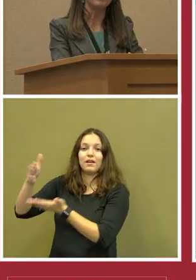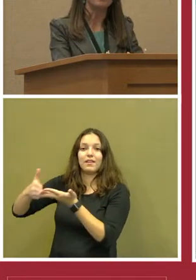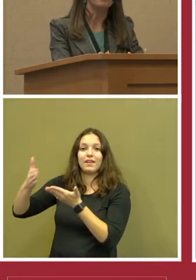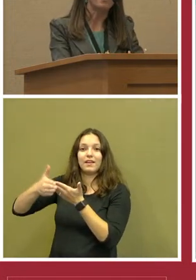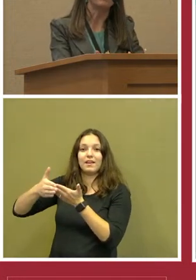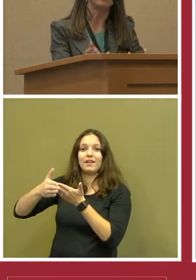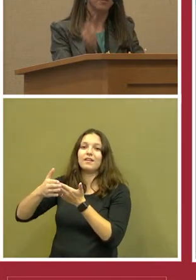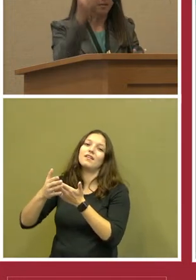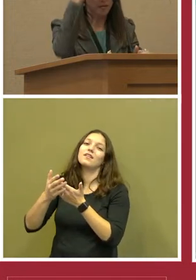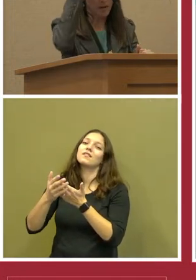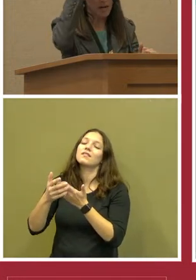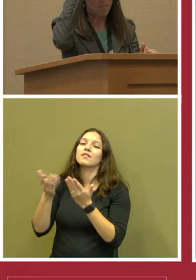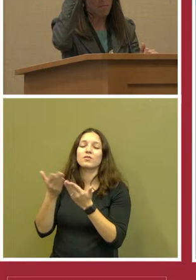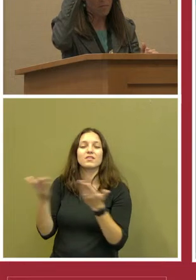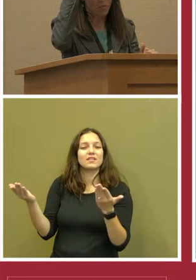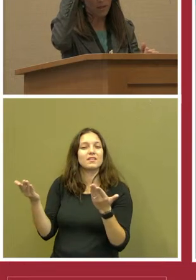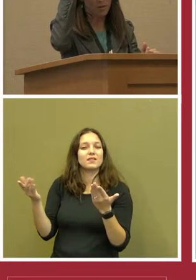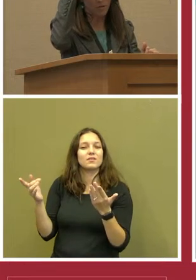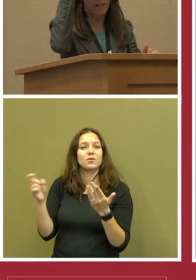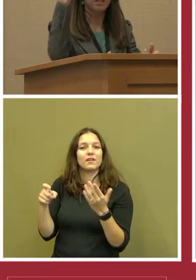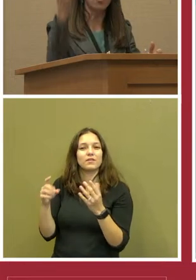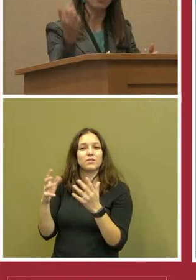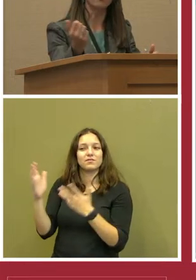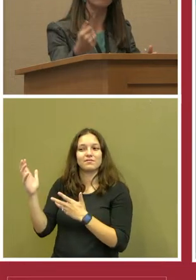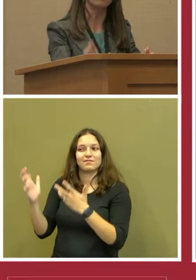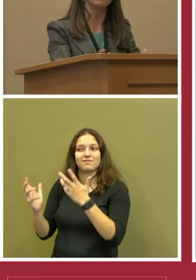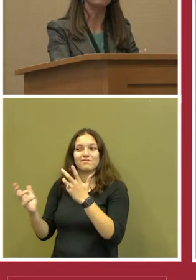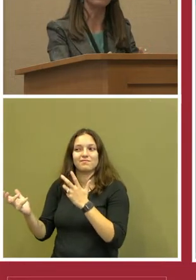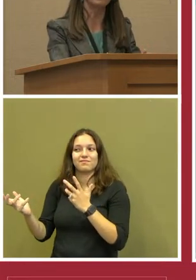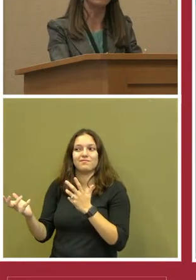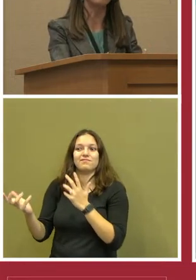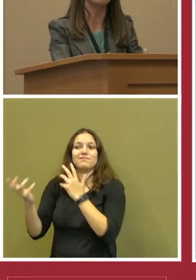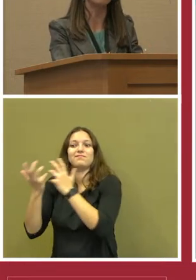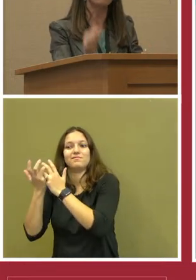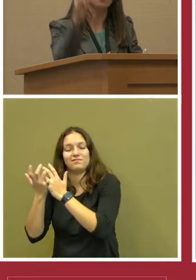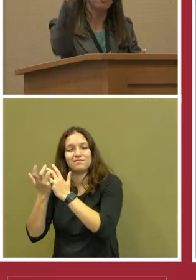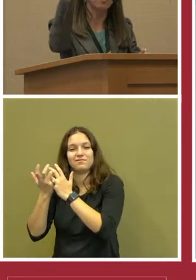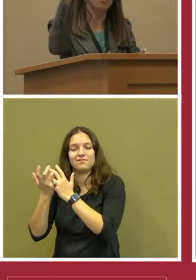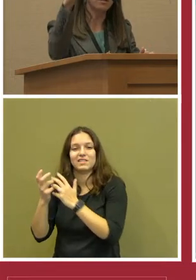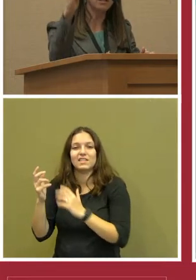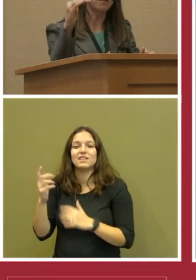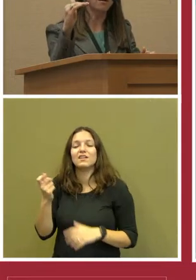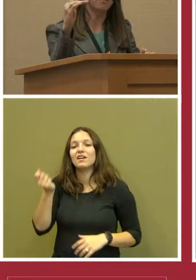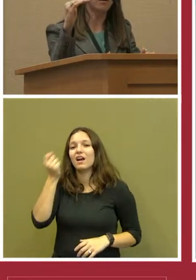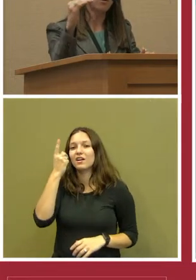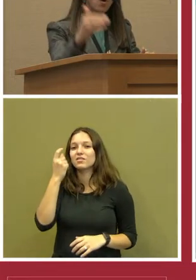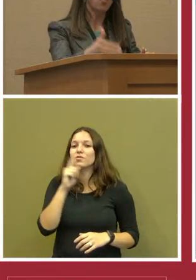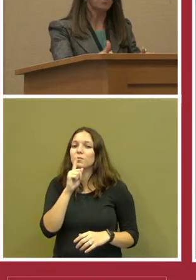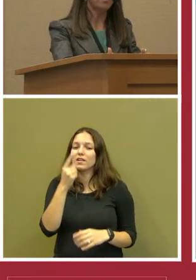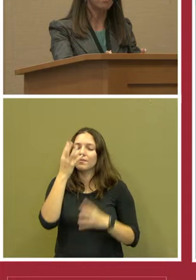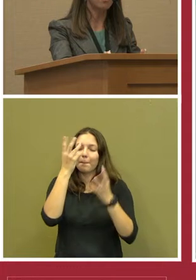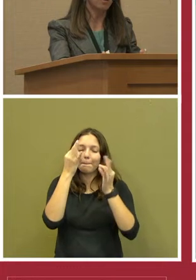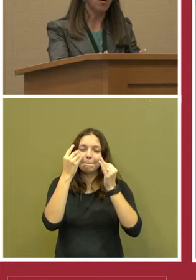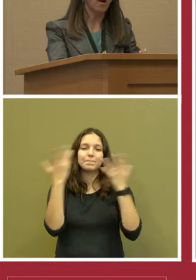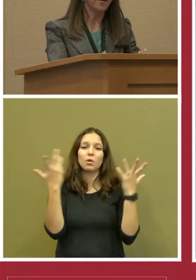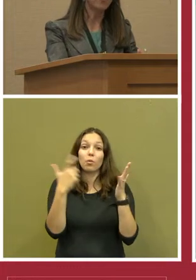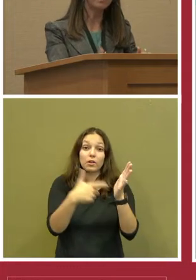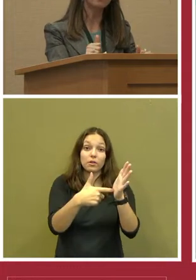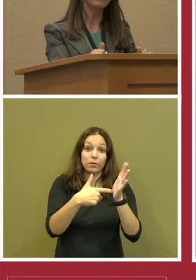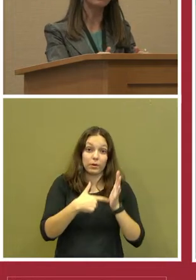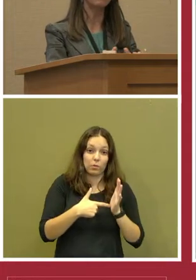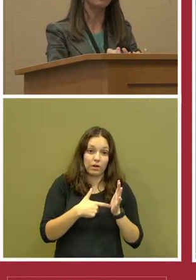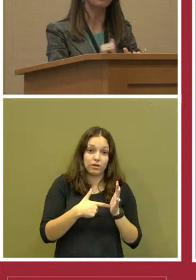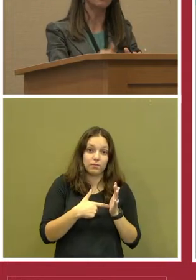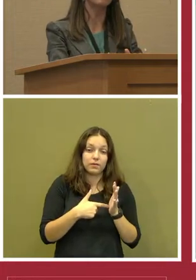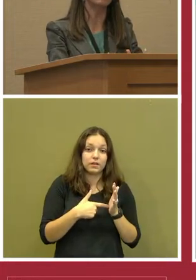sometimes there's pieces we have to sort of retrofit or understand, and so we went through and really thought about what are the